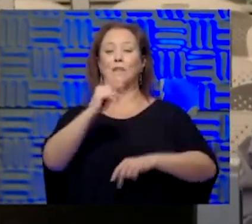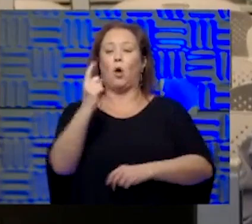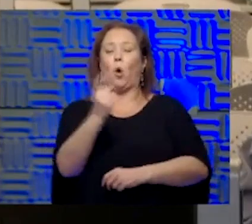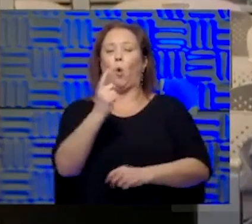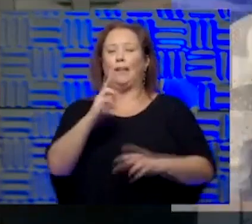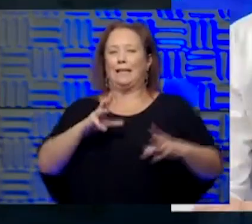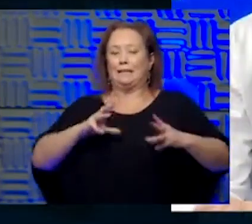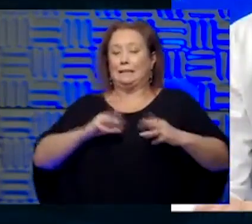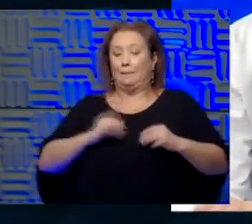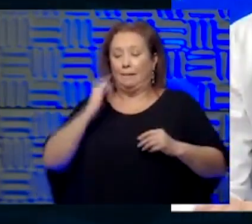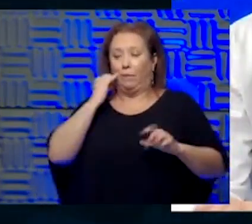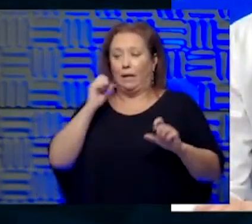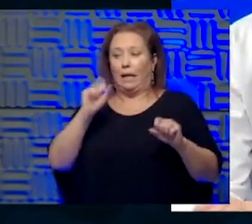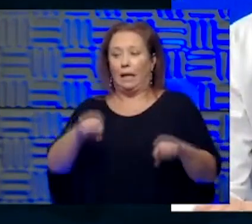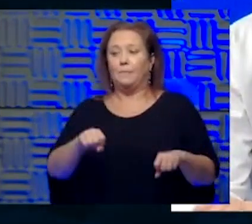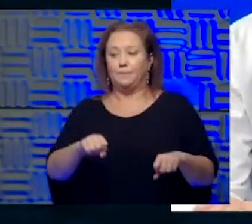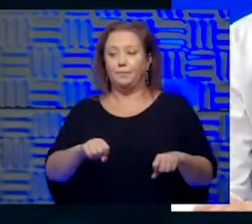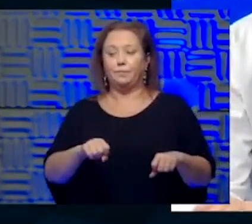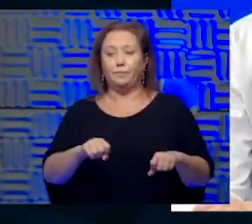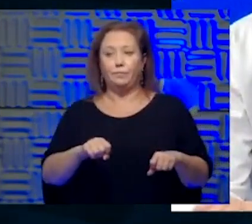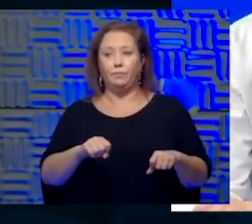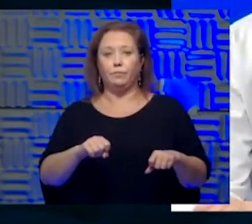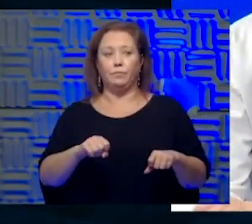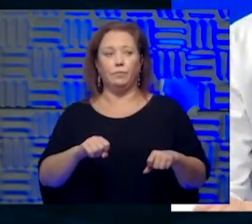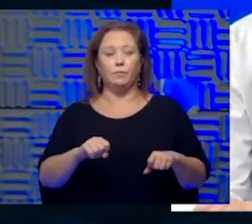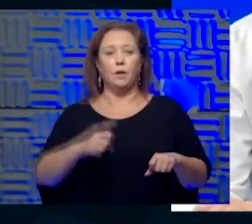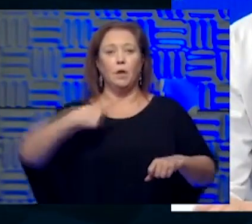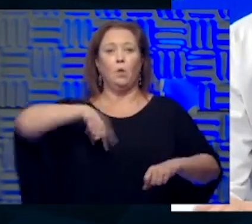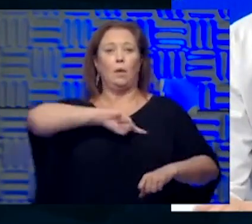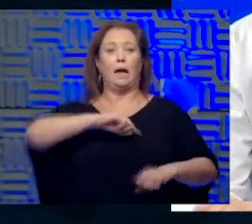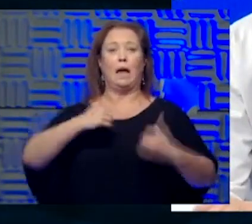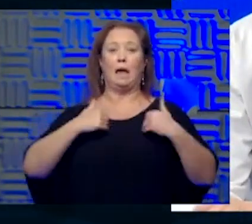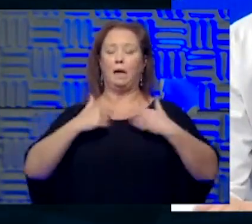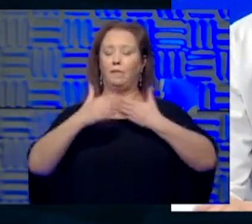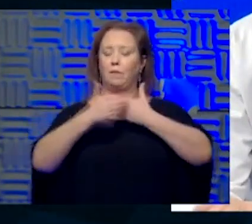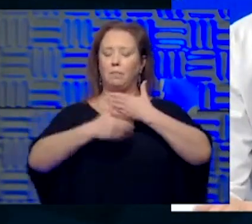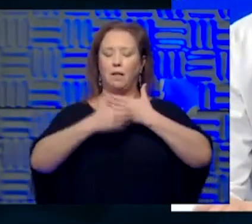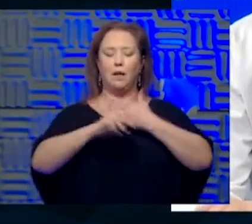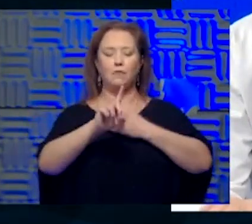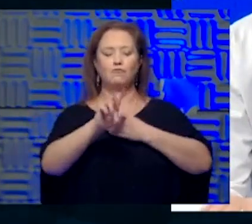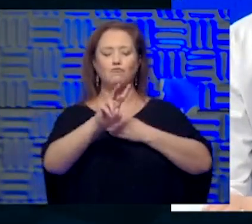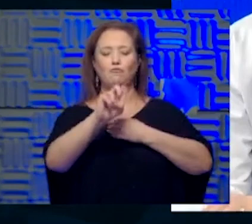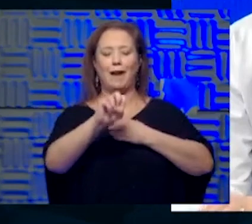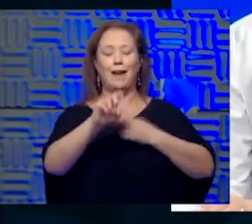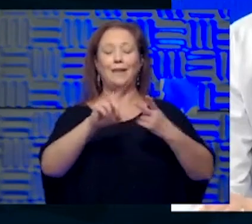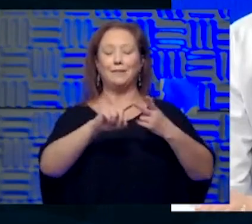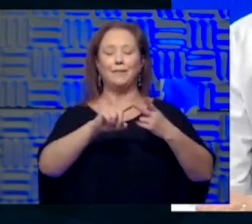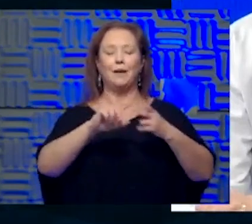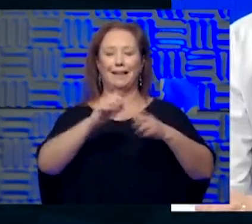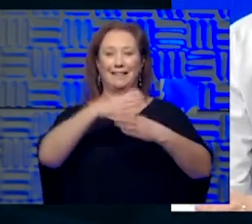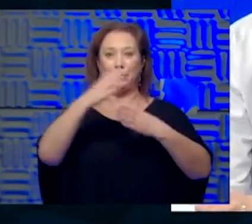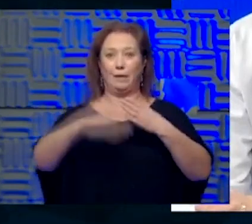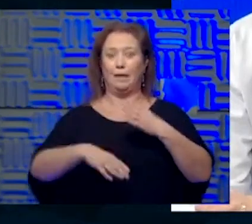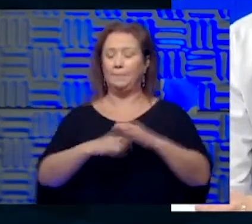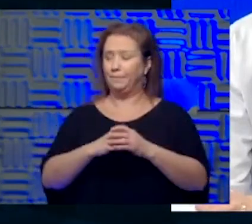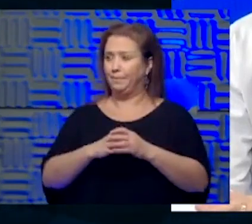accommodate those. But yeah, we've got blood drives, we've got donor centers running all weekend. Specific blood type that